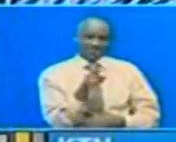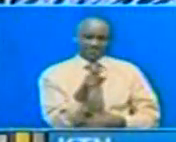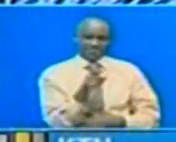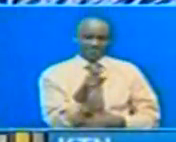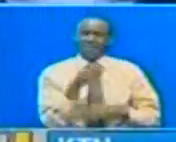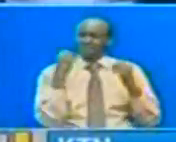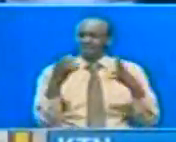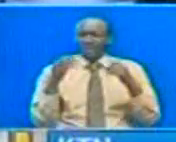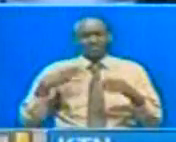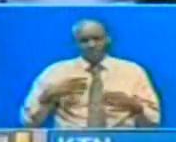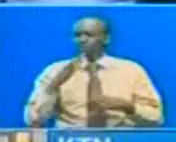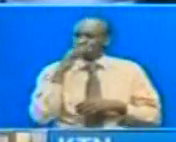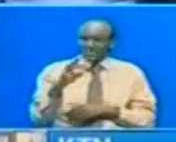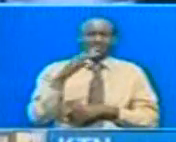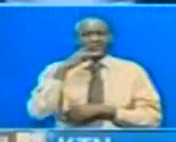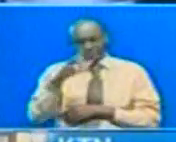Many people have spoken